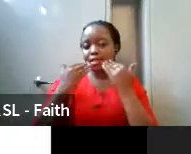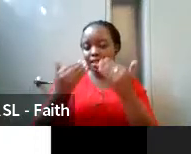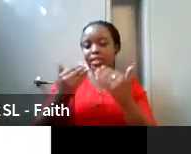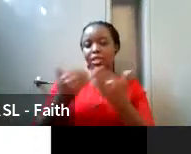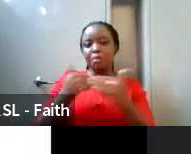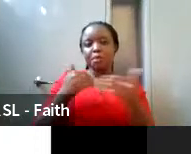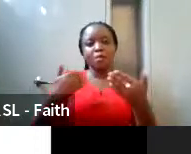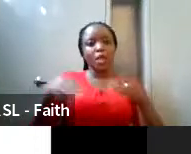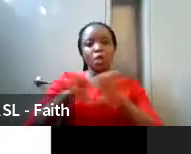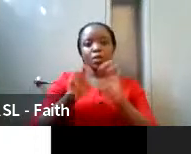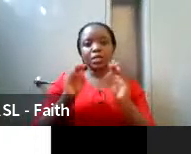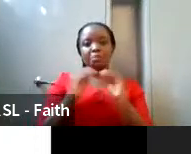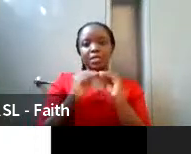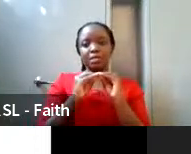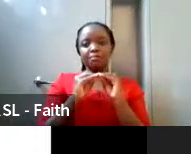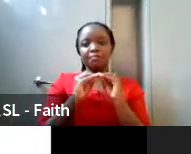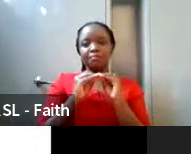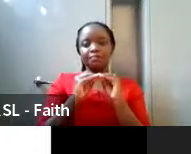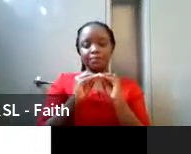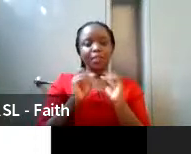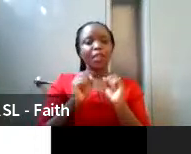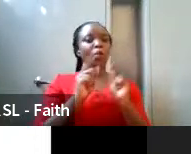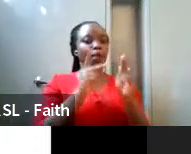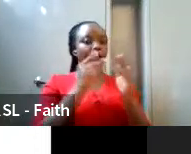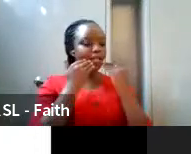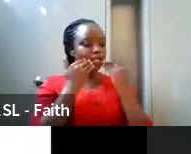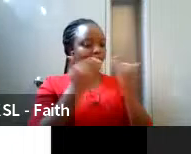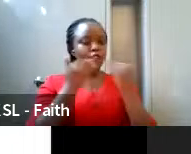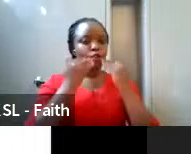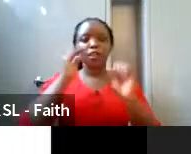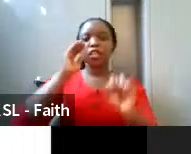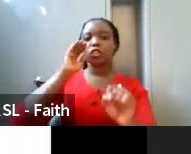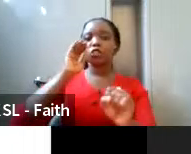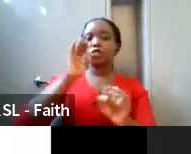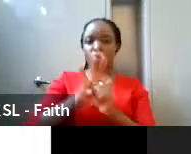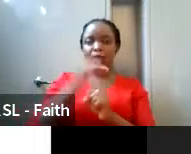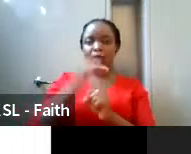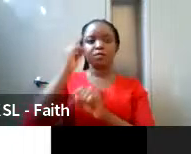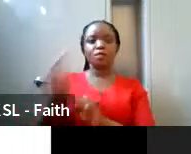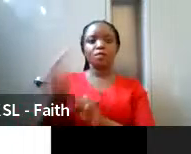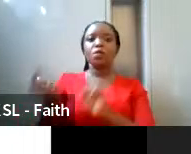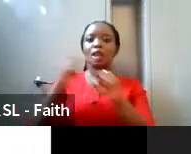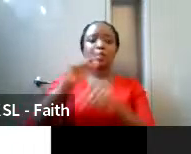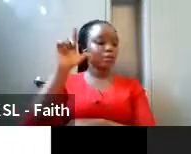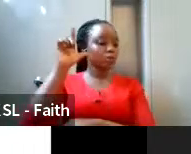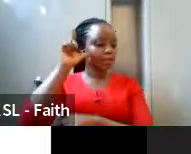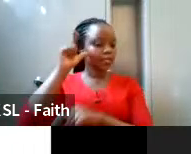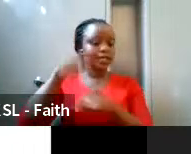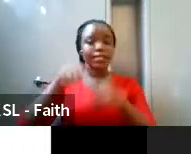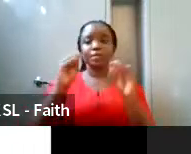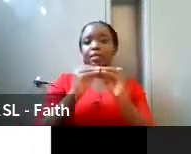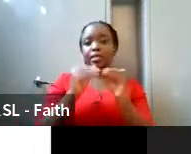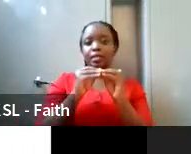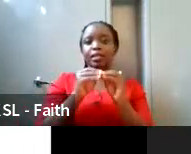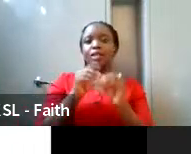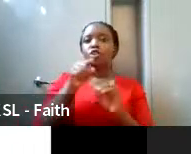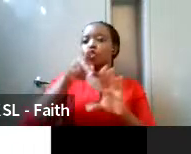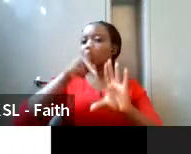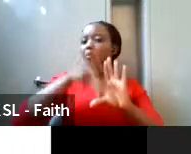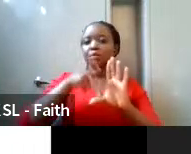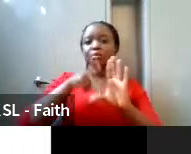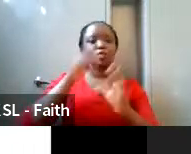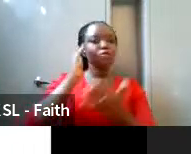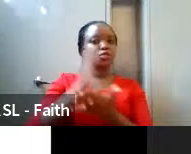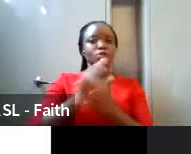today. All right. Thank you so much for turning up to listen to this session. Your participation was